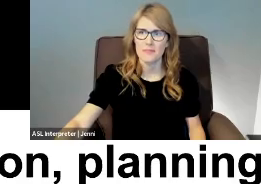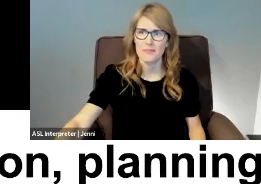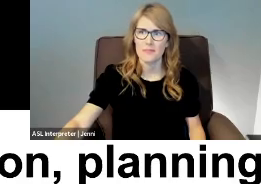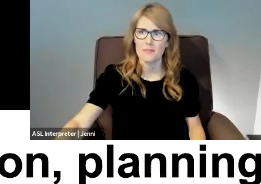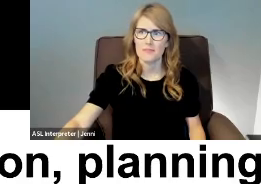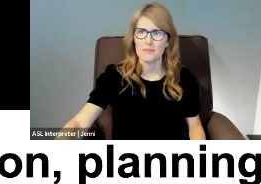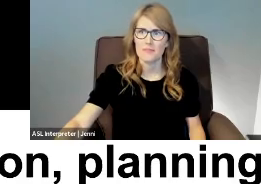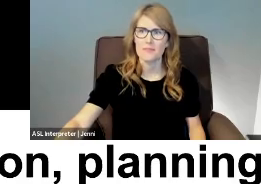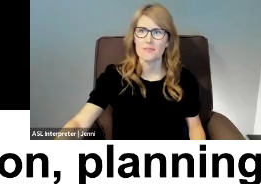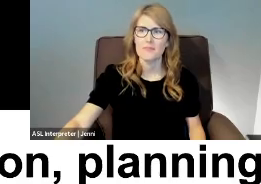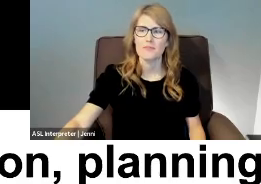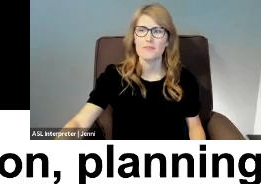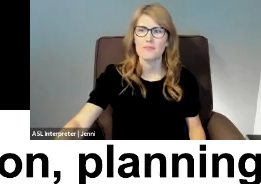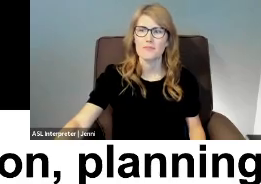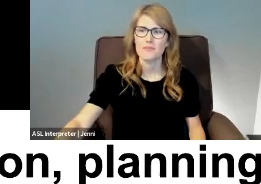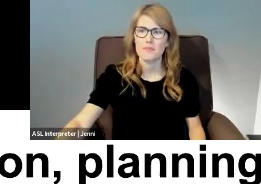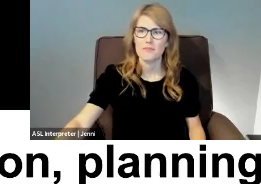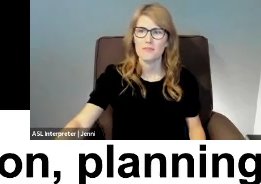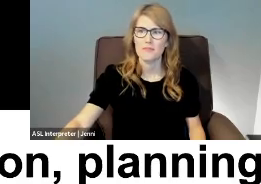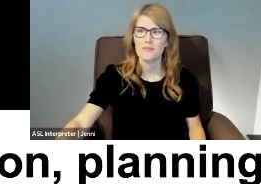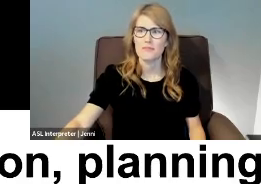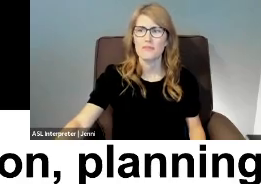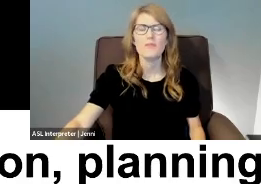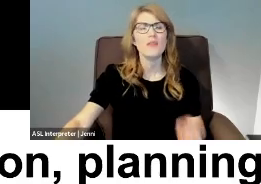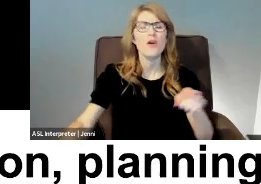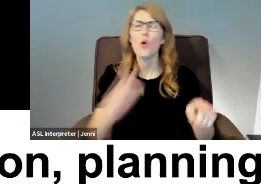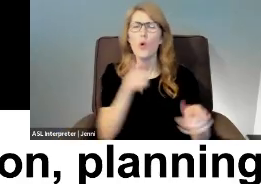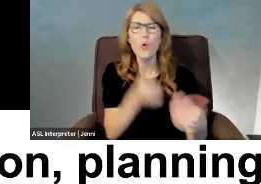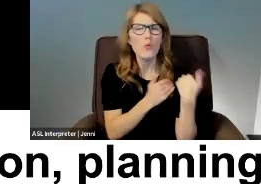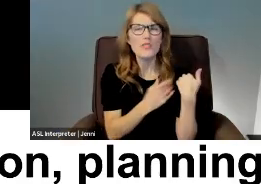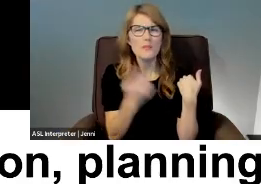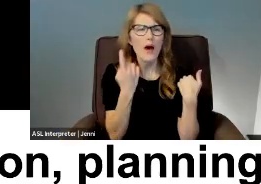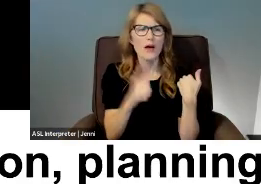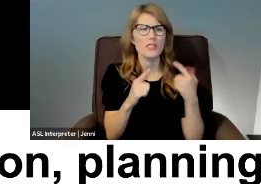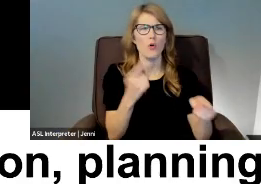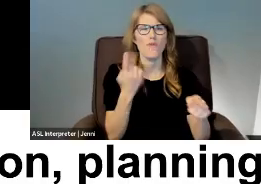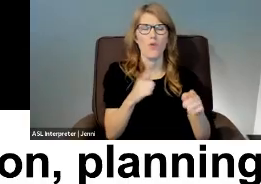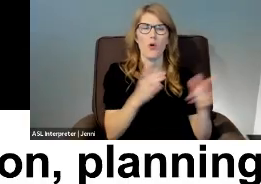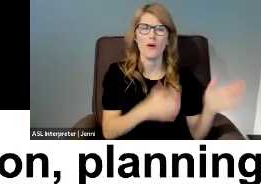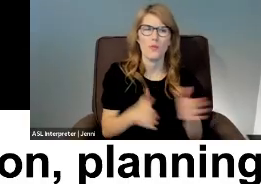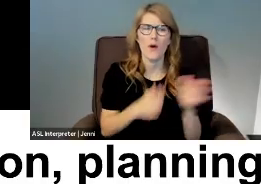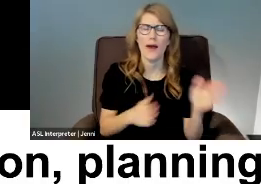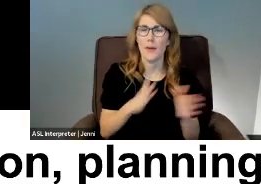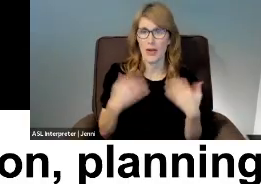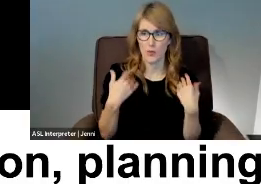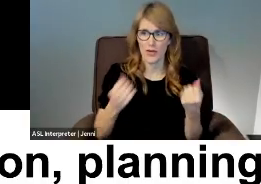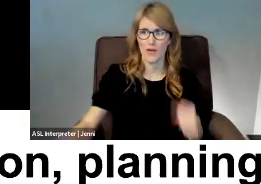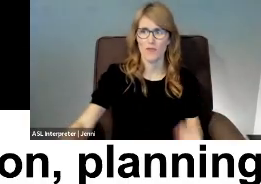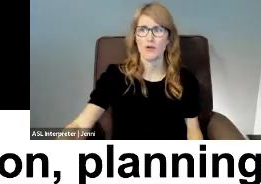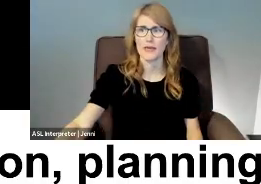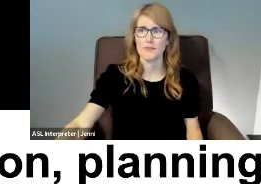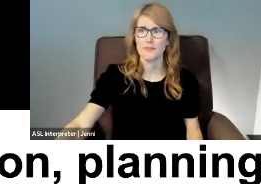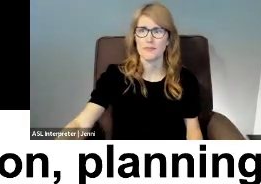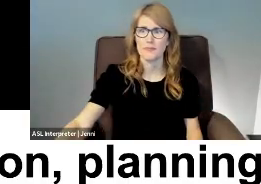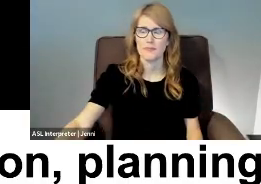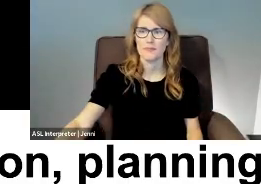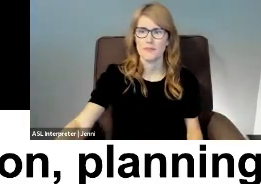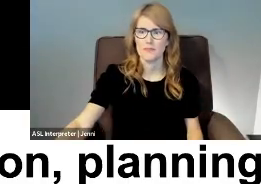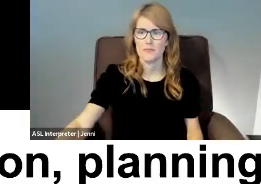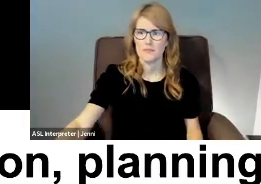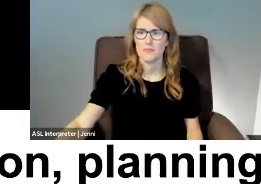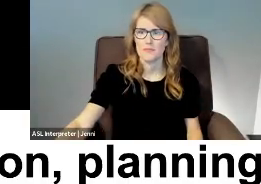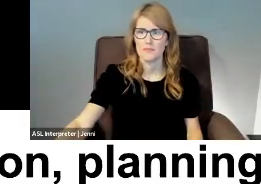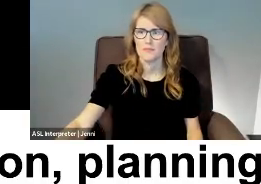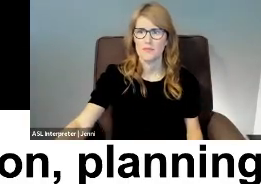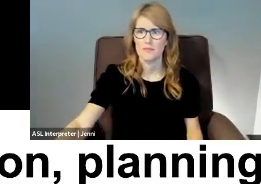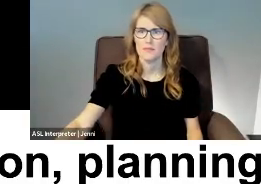So whose responsibility is preparation, planning, and recovery? On this slide, you'll see that there are a series of circles